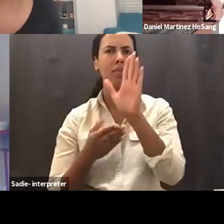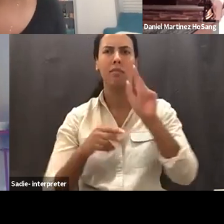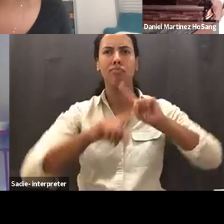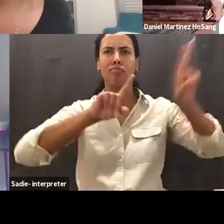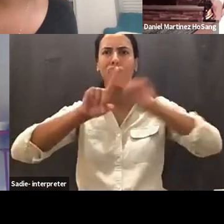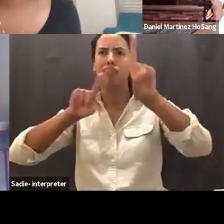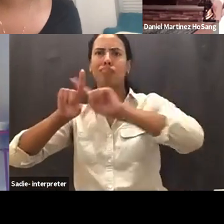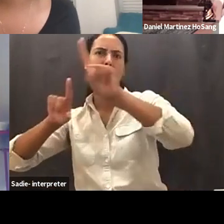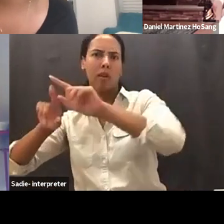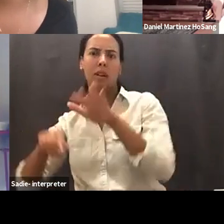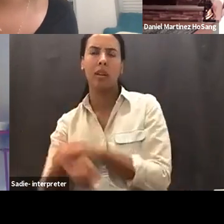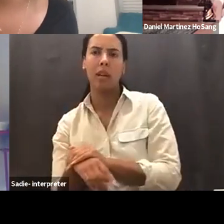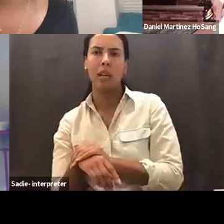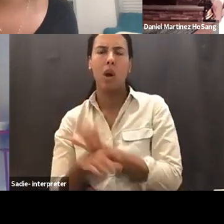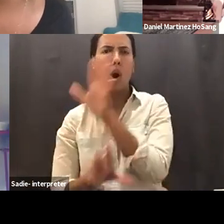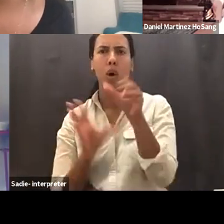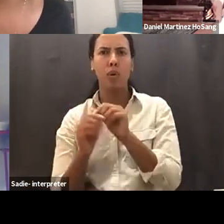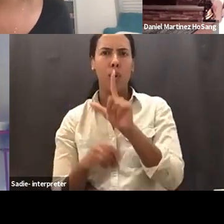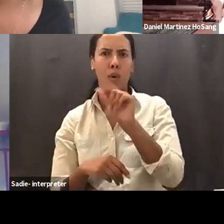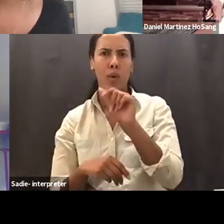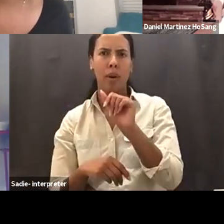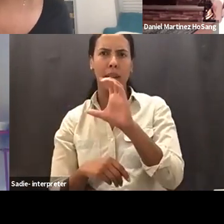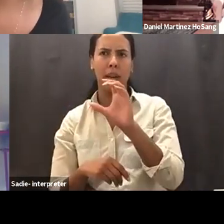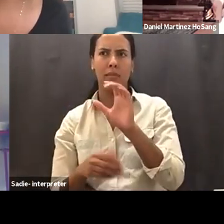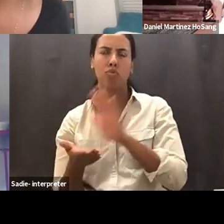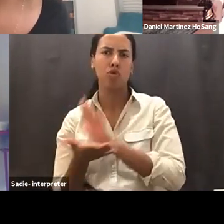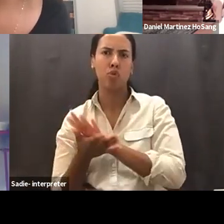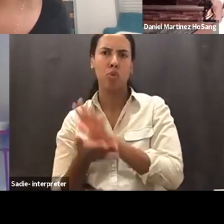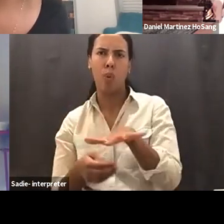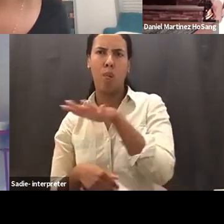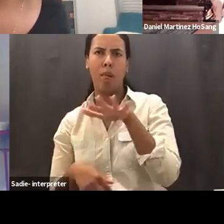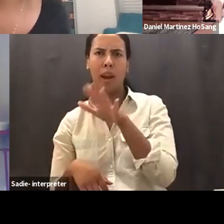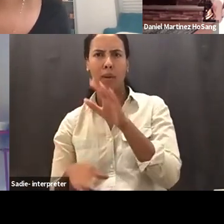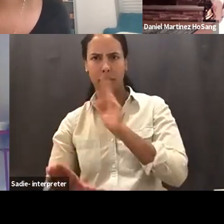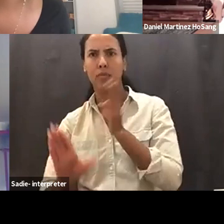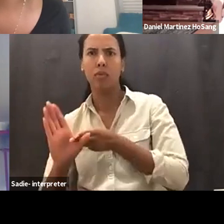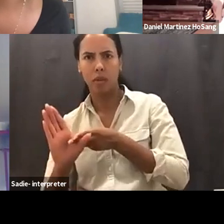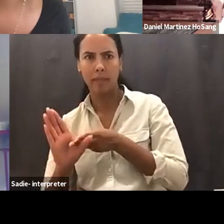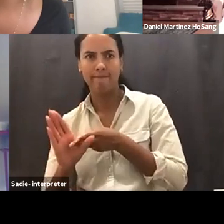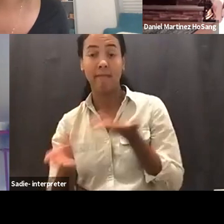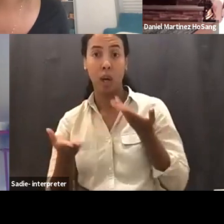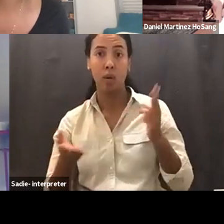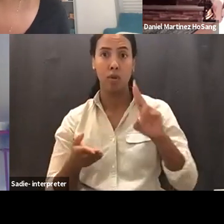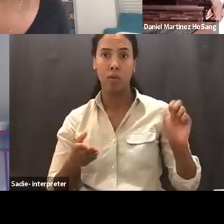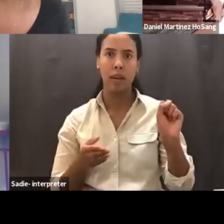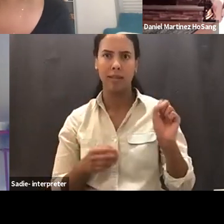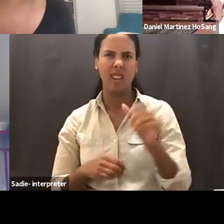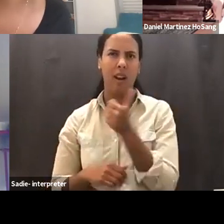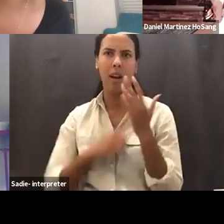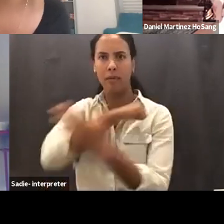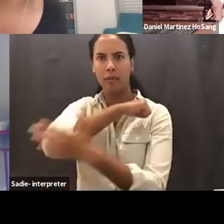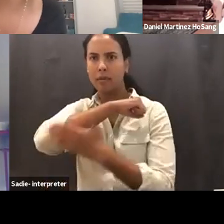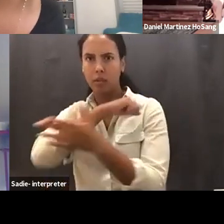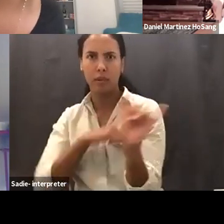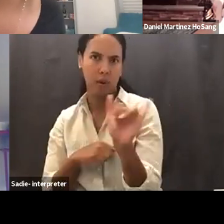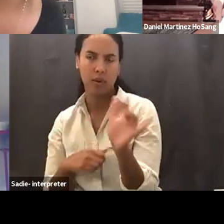20 campuses participating, both in the US and elsewhere. And we also tried to have a number of conversations about the best